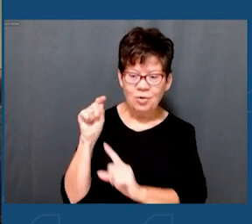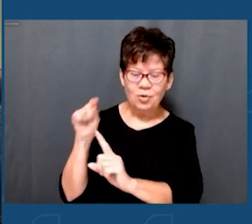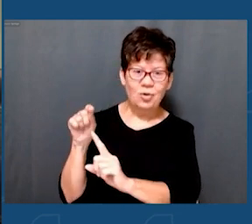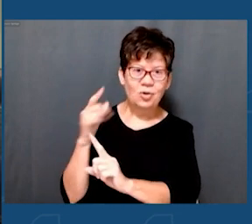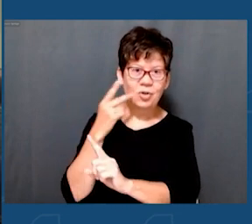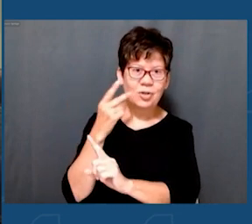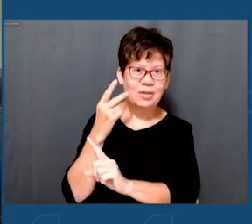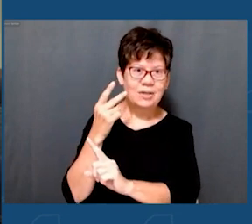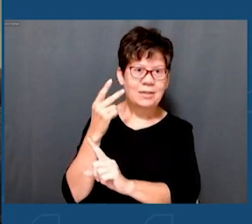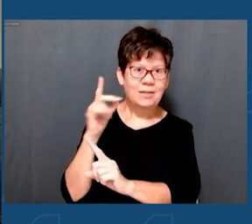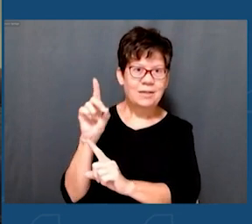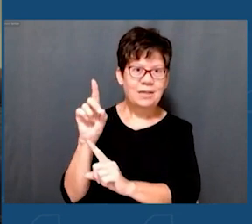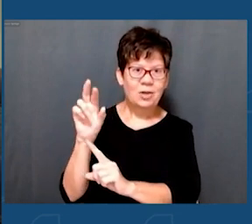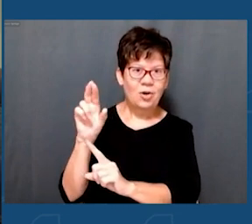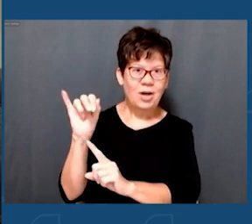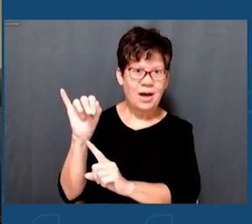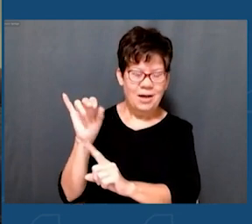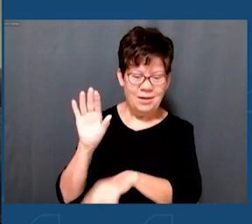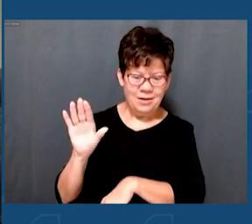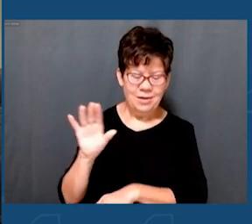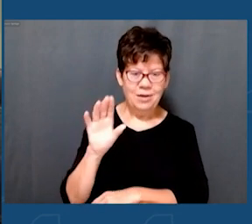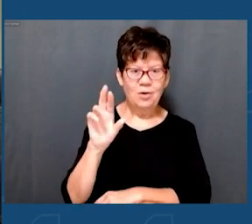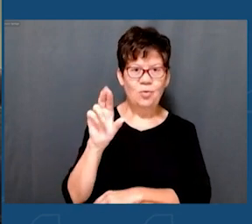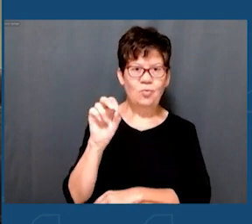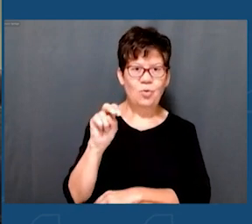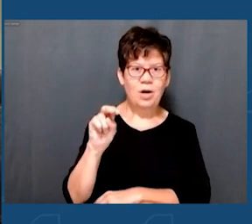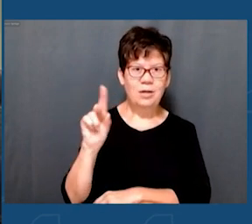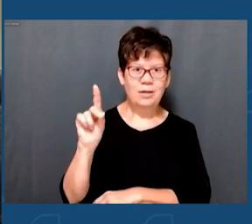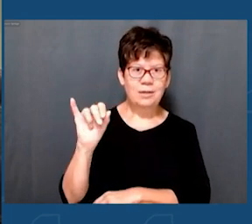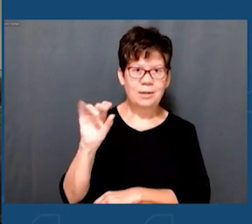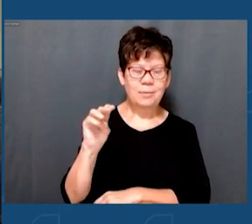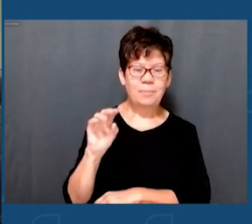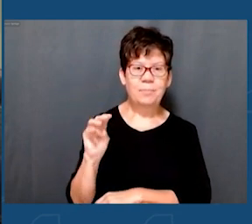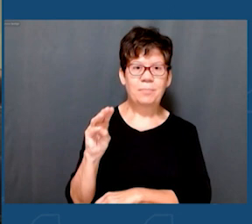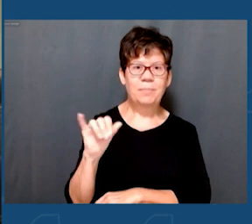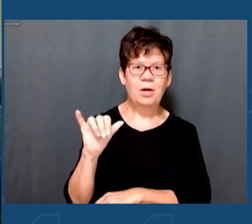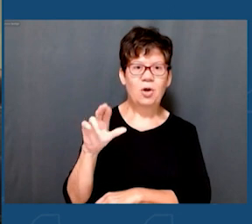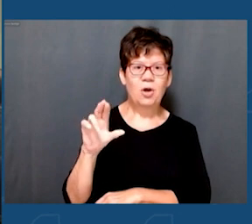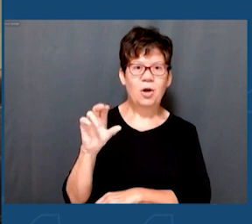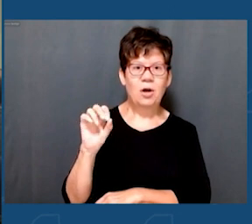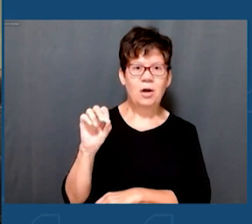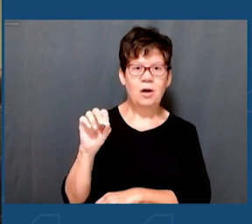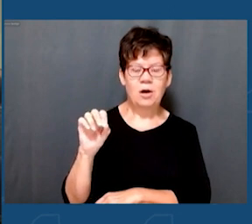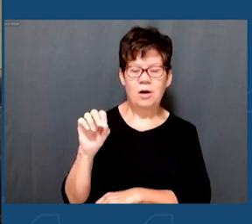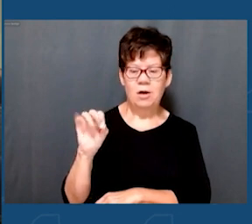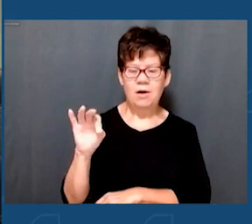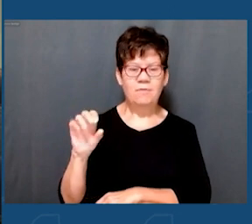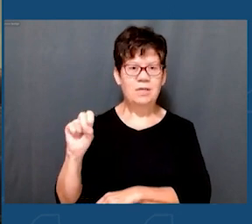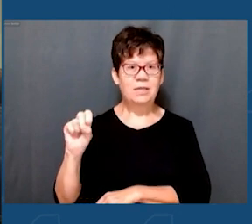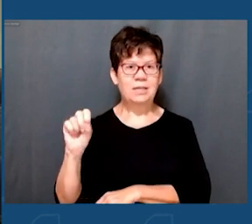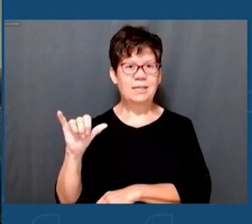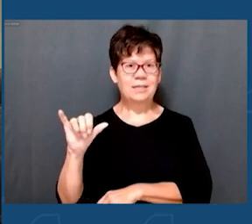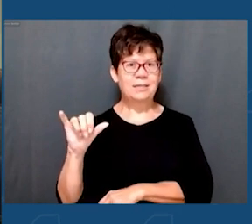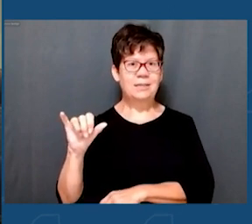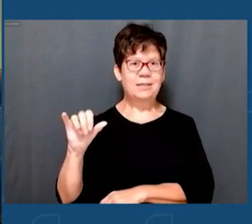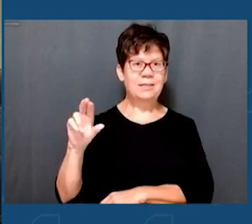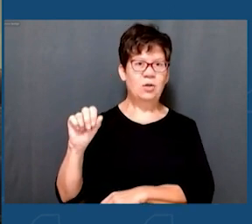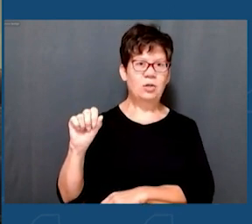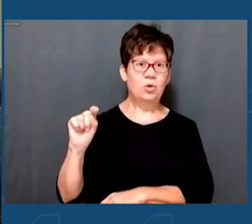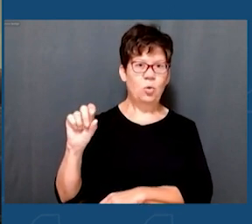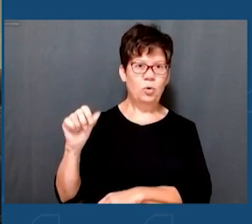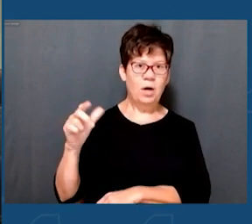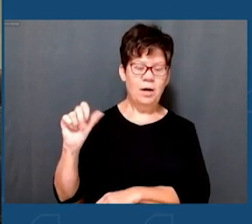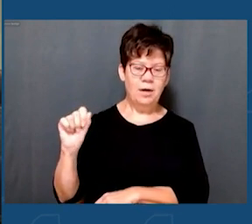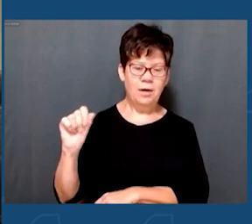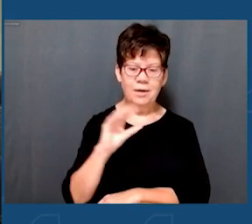things with the DRI. Ron Kim, mayor of Saratoga Springs. We've been up there many times. And of course, City of Troy, Patrick Madden,